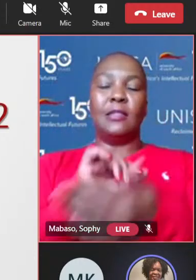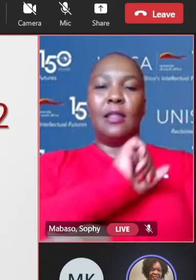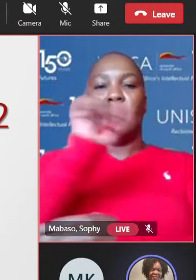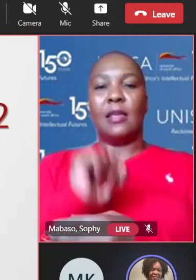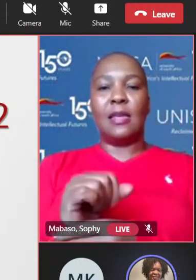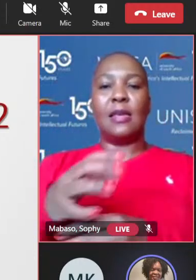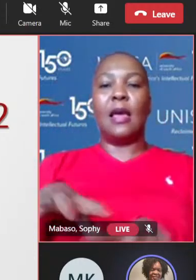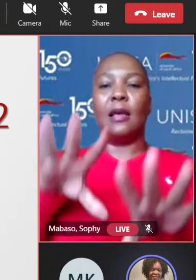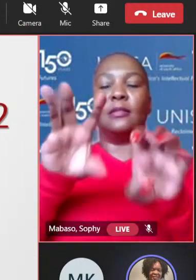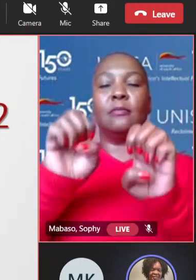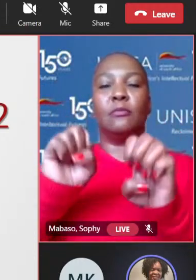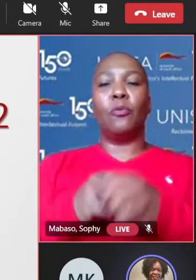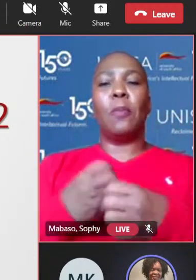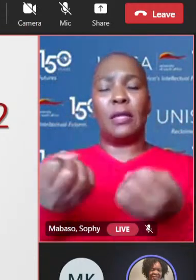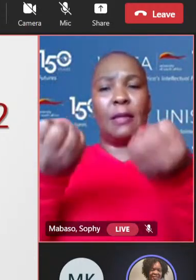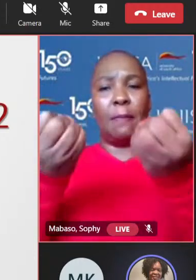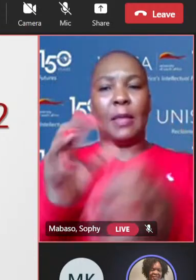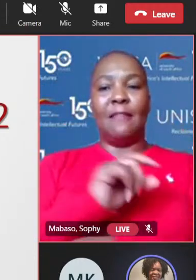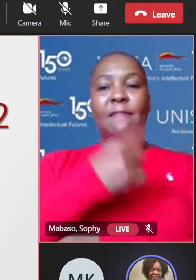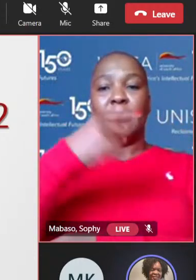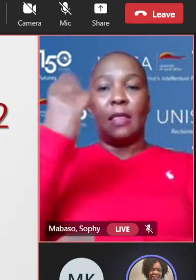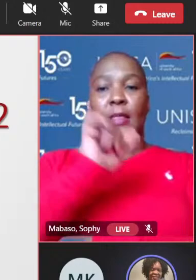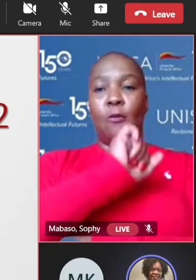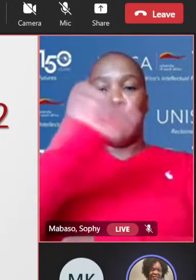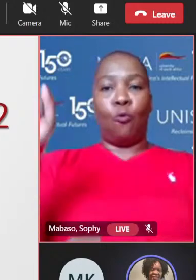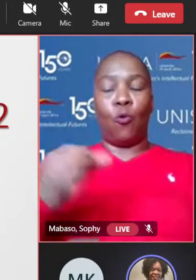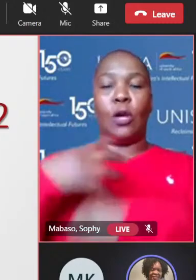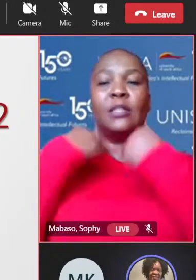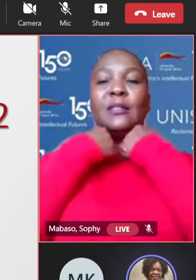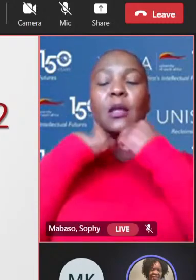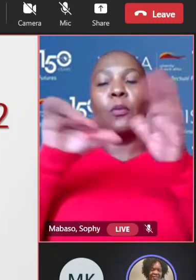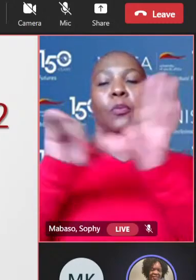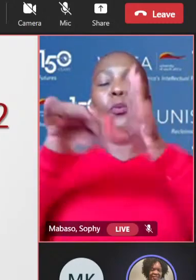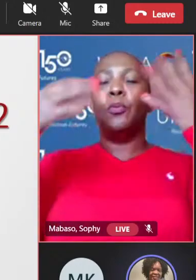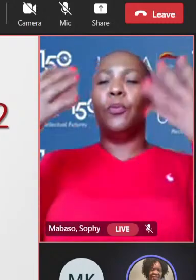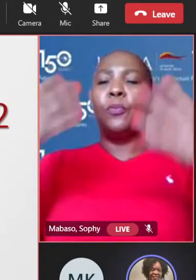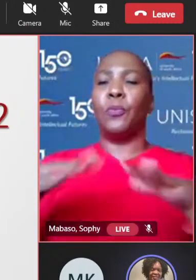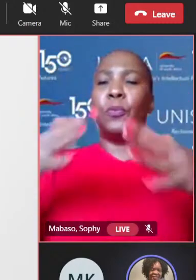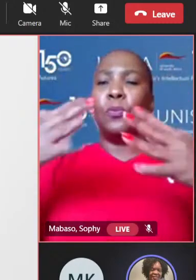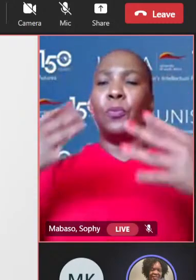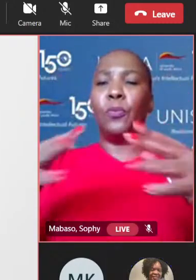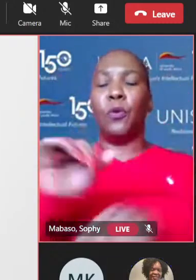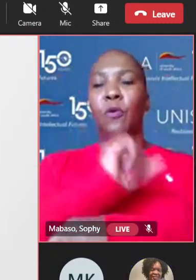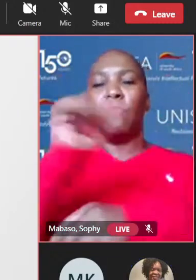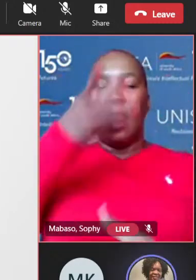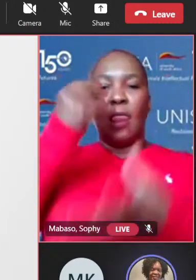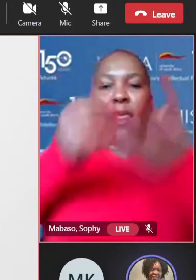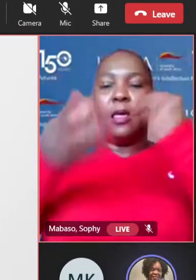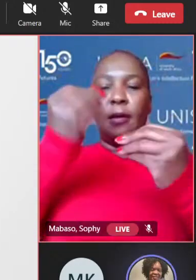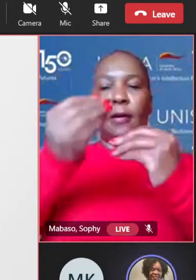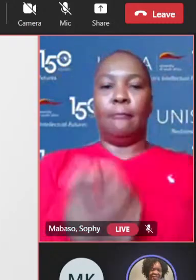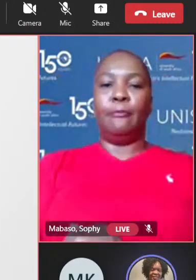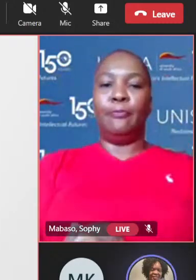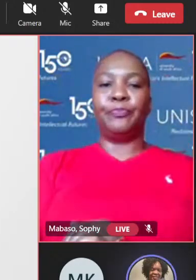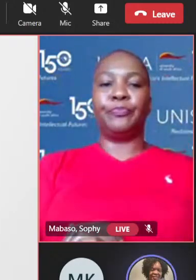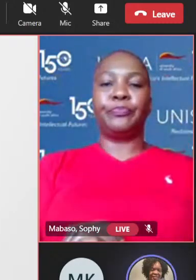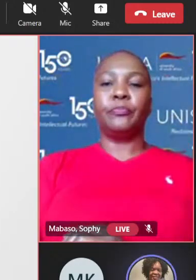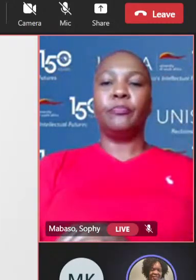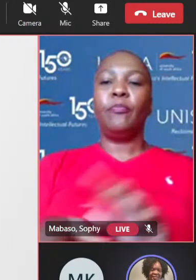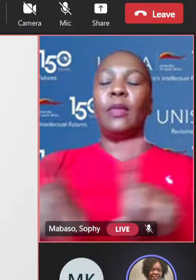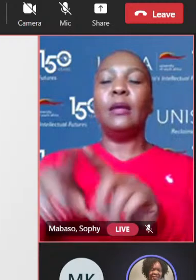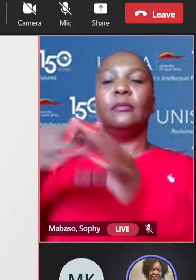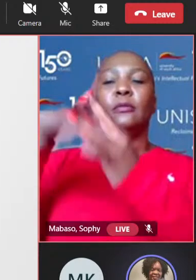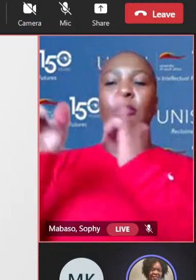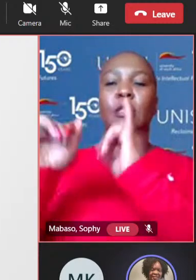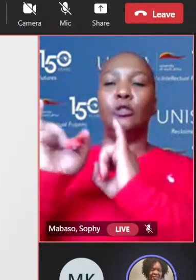they must submit their assignments. So it's a very important part of their learning. As an introduction,